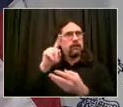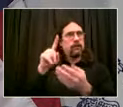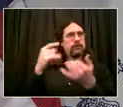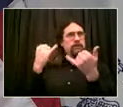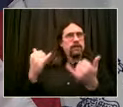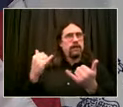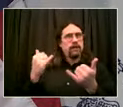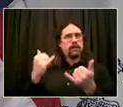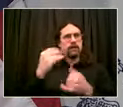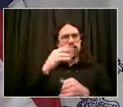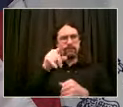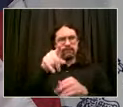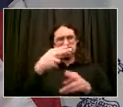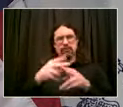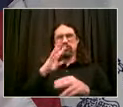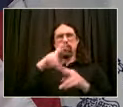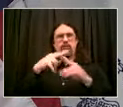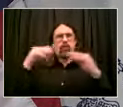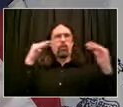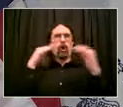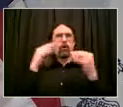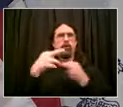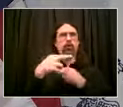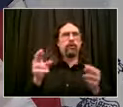leave aside the other one.